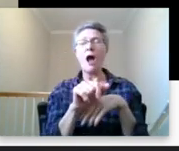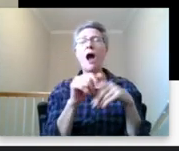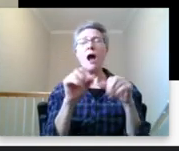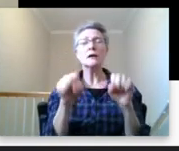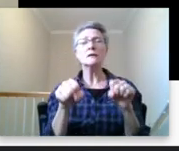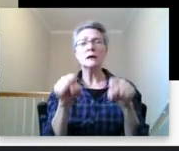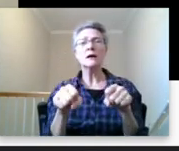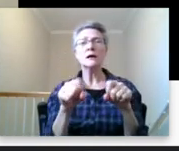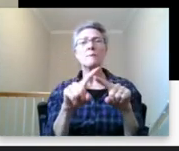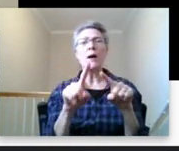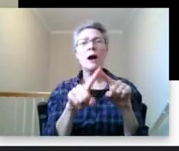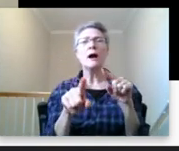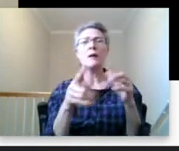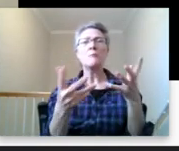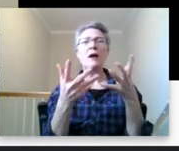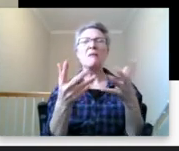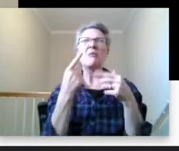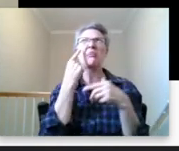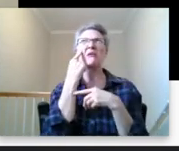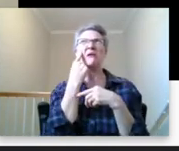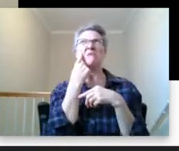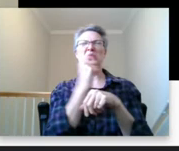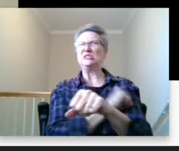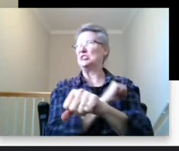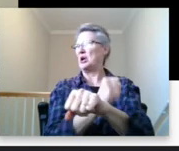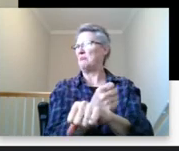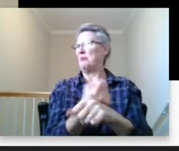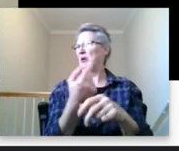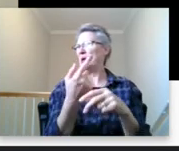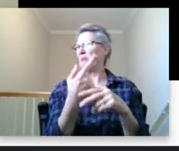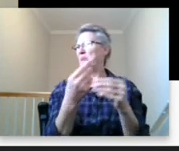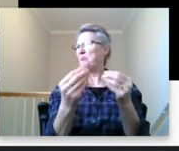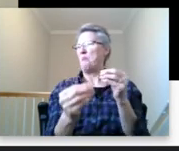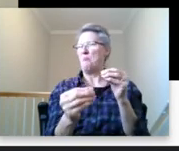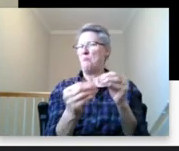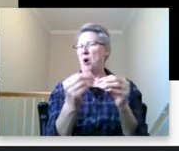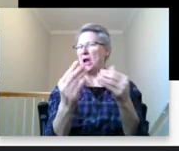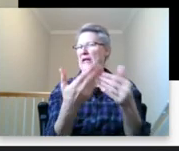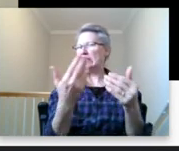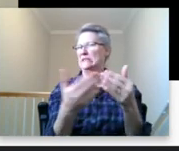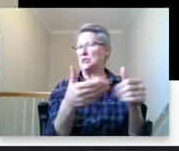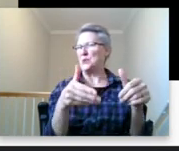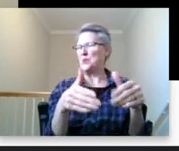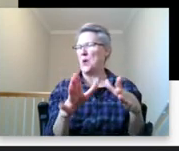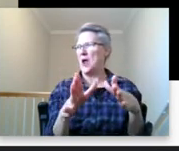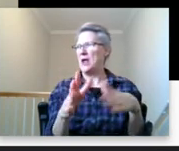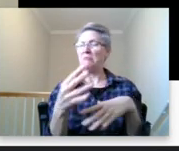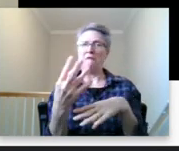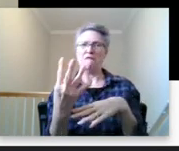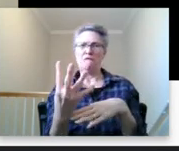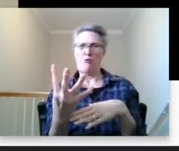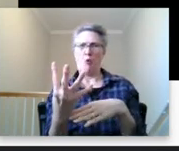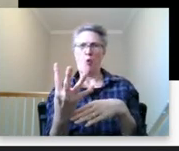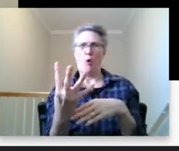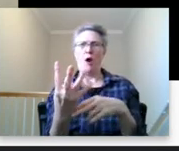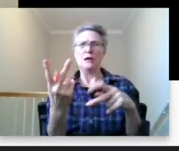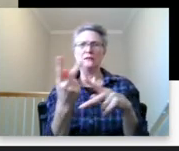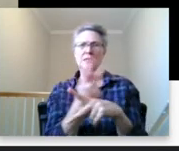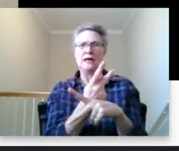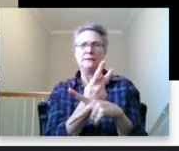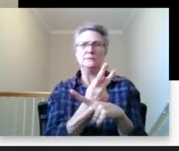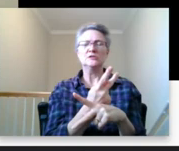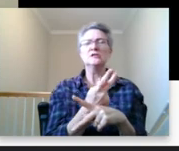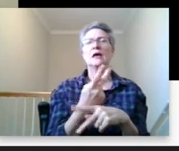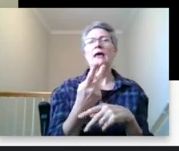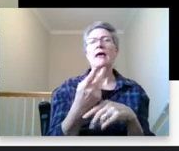could. But you're probably thinking, Ms. Sharma, we could be even more efficient, right? And we could be even more efficient by multiplying instead of by 2,